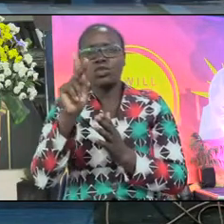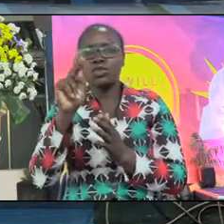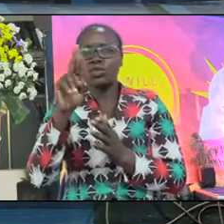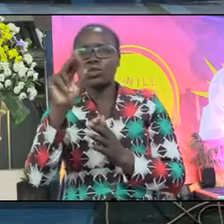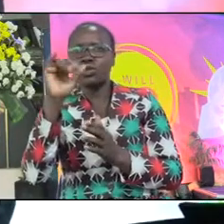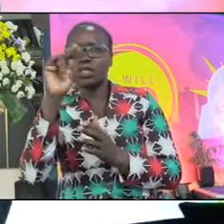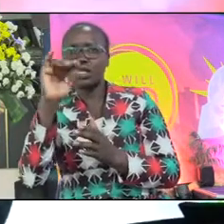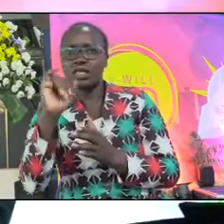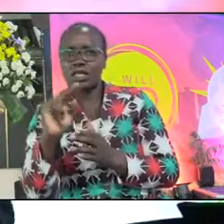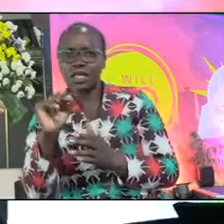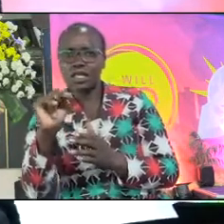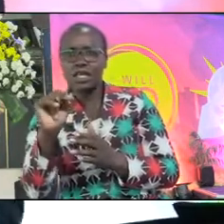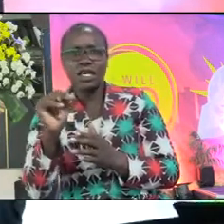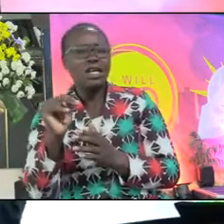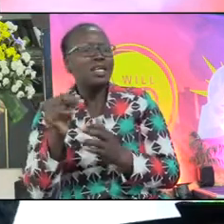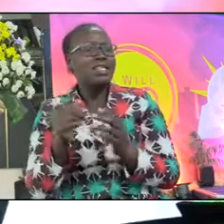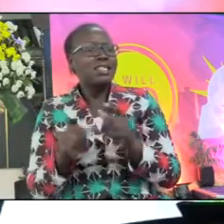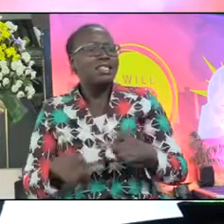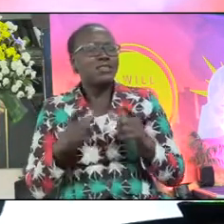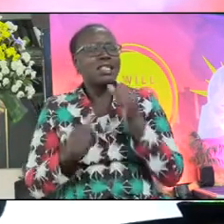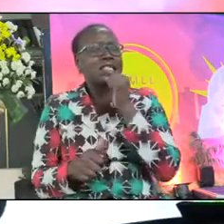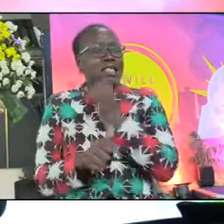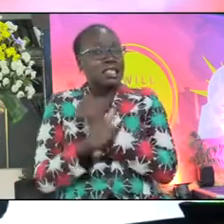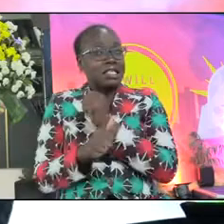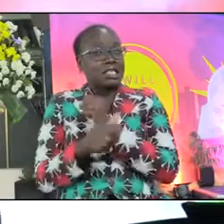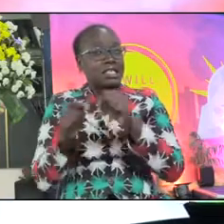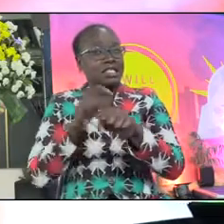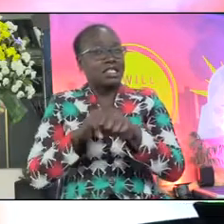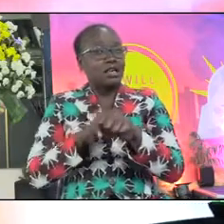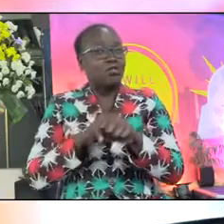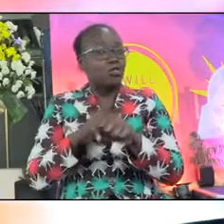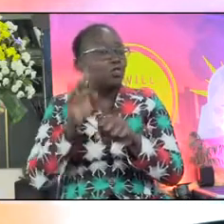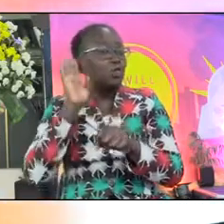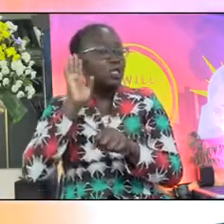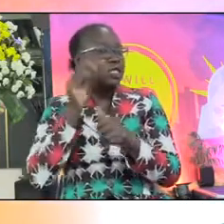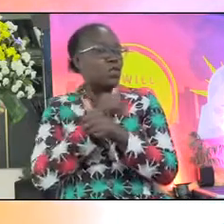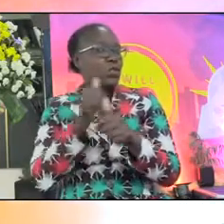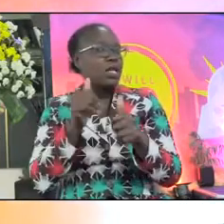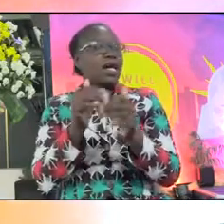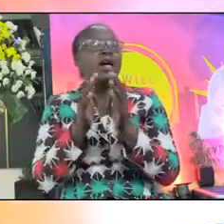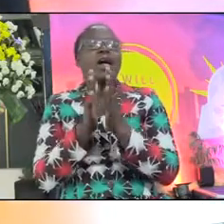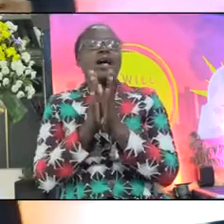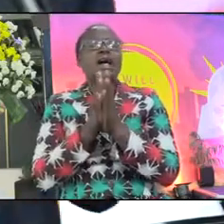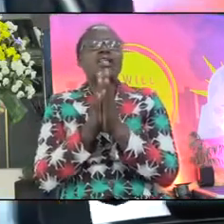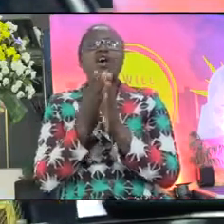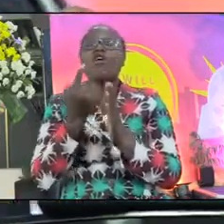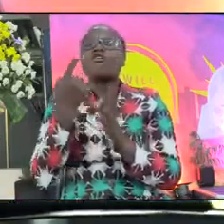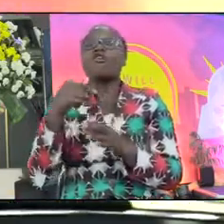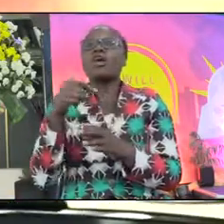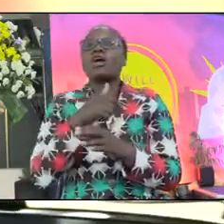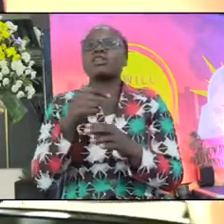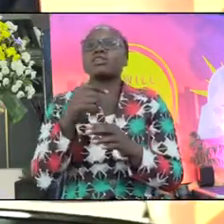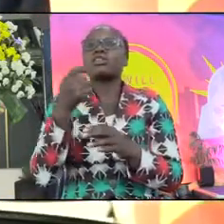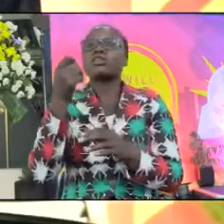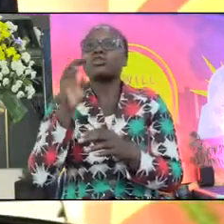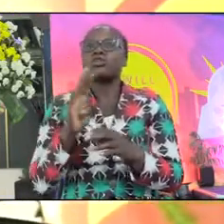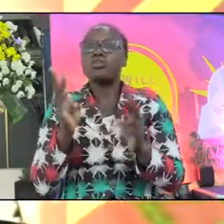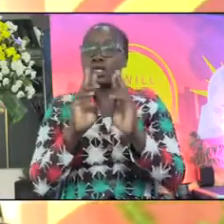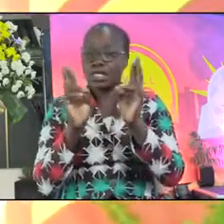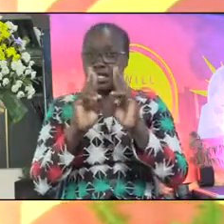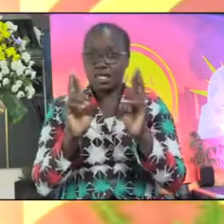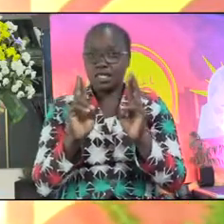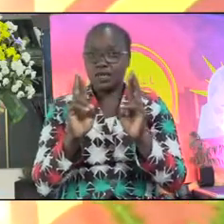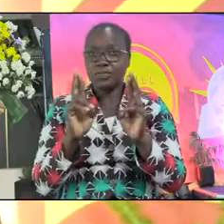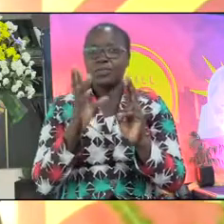in dangerous times. Are you listening to me, church? Yes, and in order for us to be